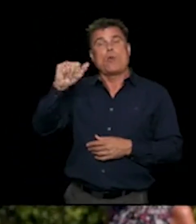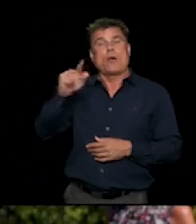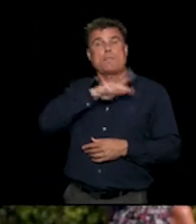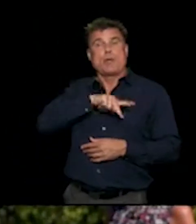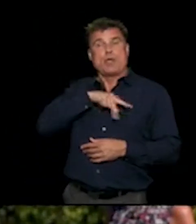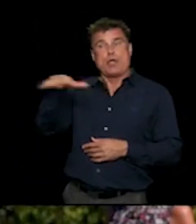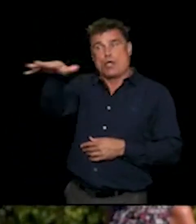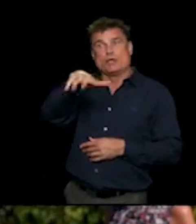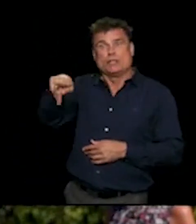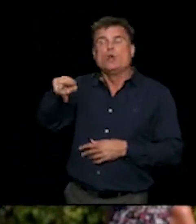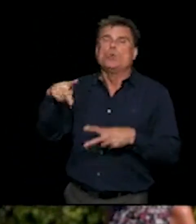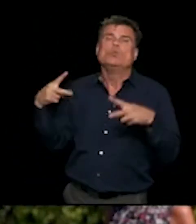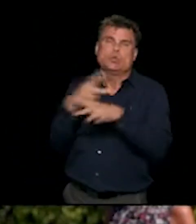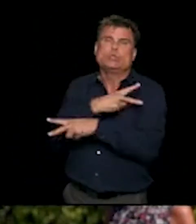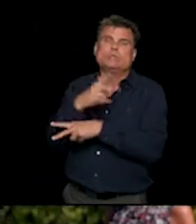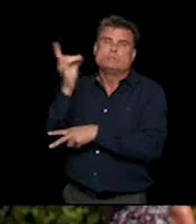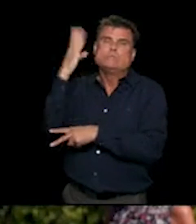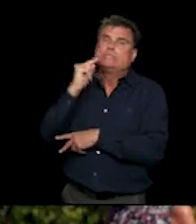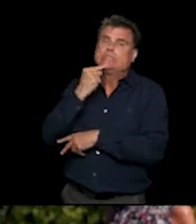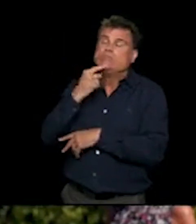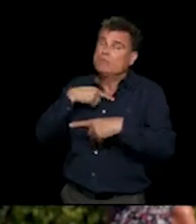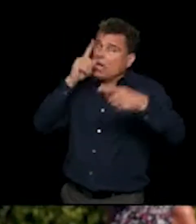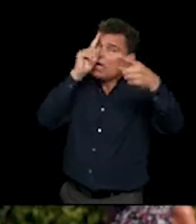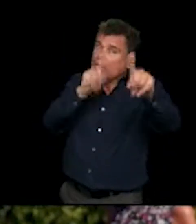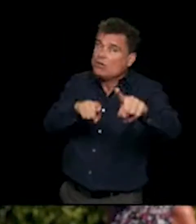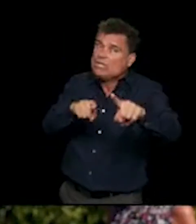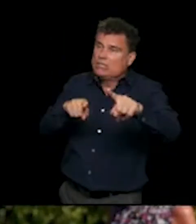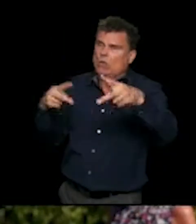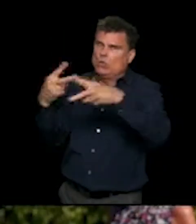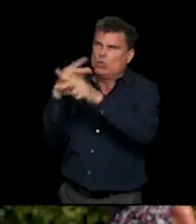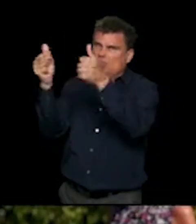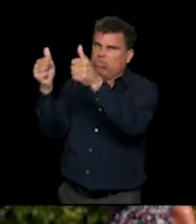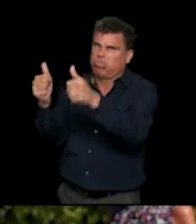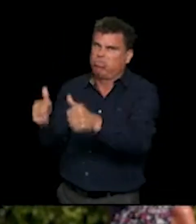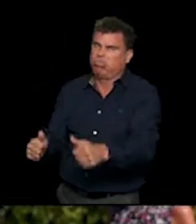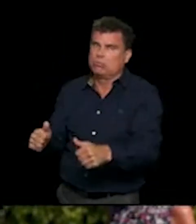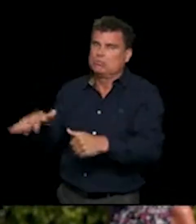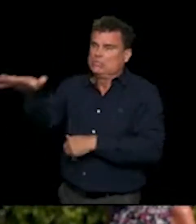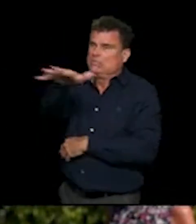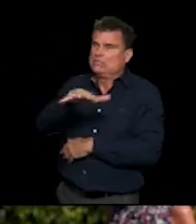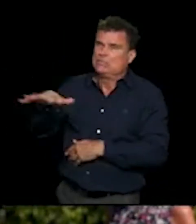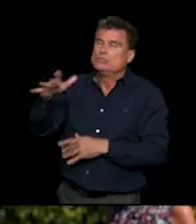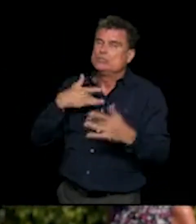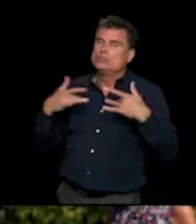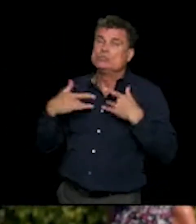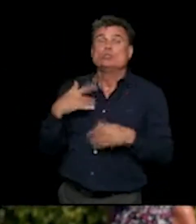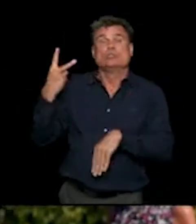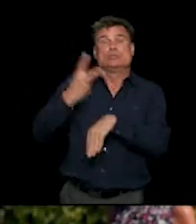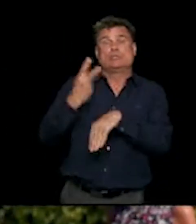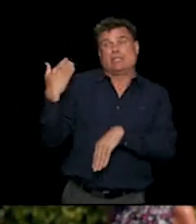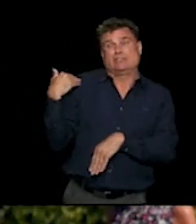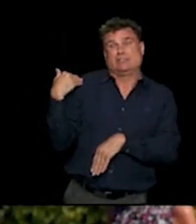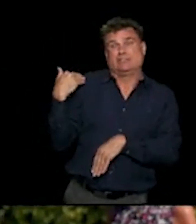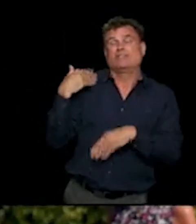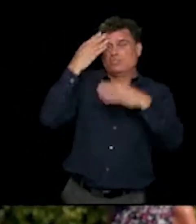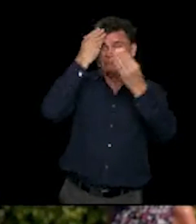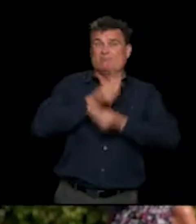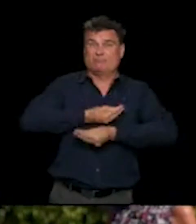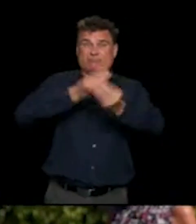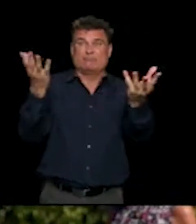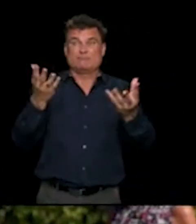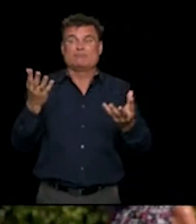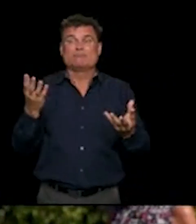associations, and I do agree that the situation is worsening. The announcement 2 days ago with Selina Robinson, Minister